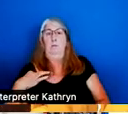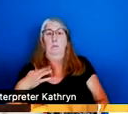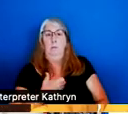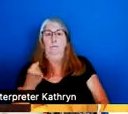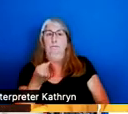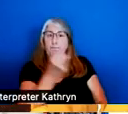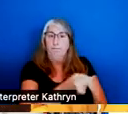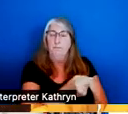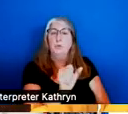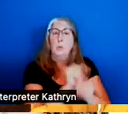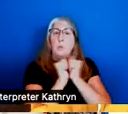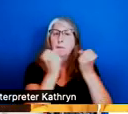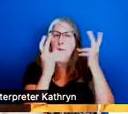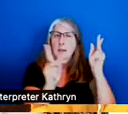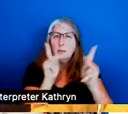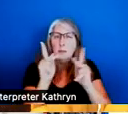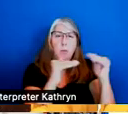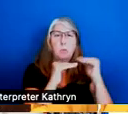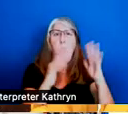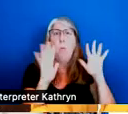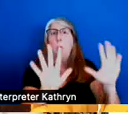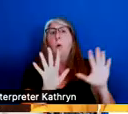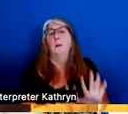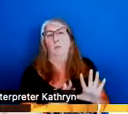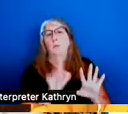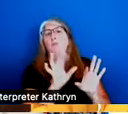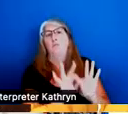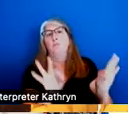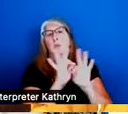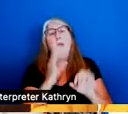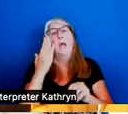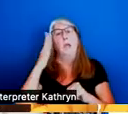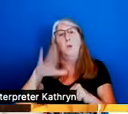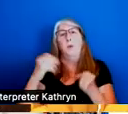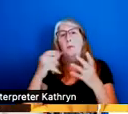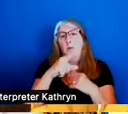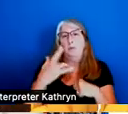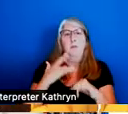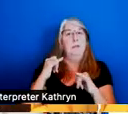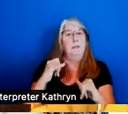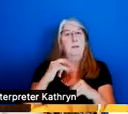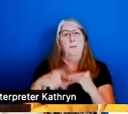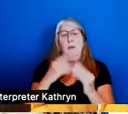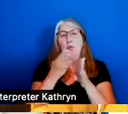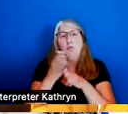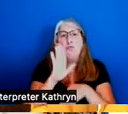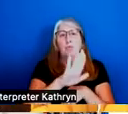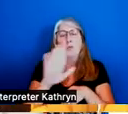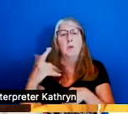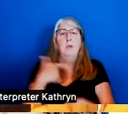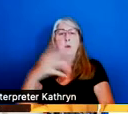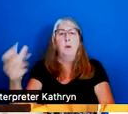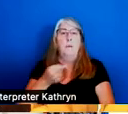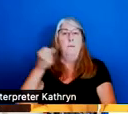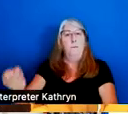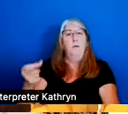that mattered. And I know that I imagine many of you feel that way about your own careers, that we were put in these spaces and